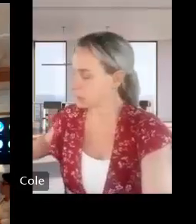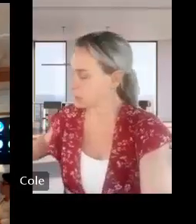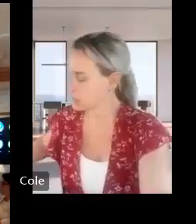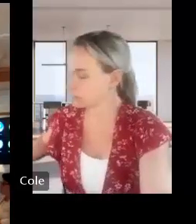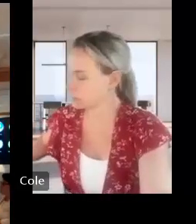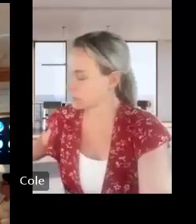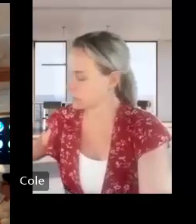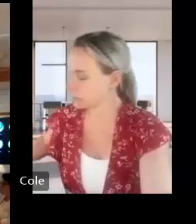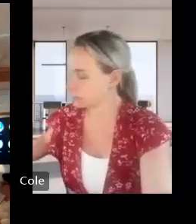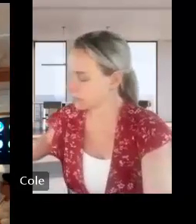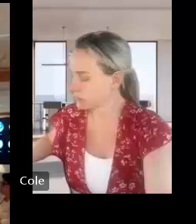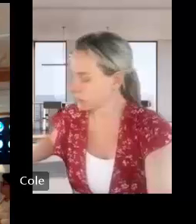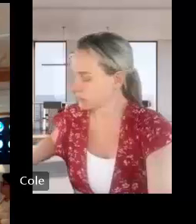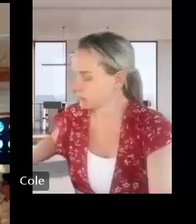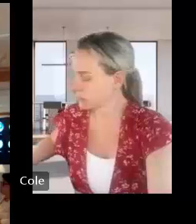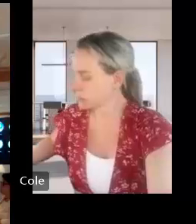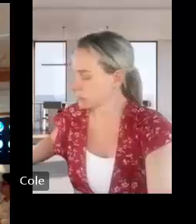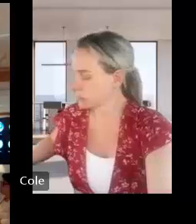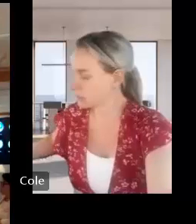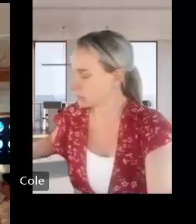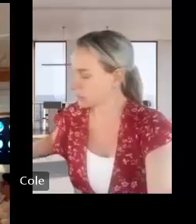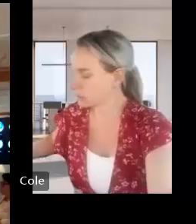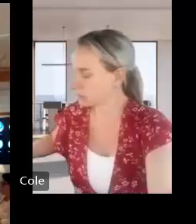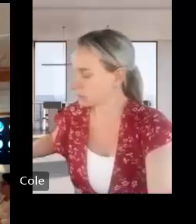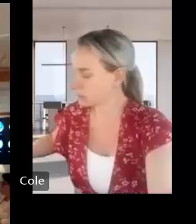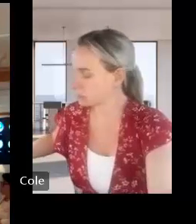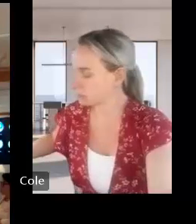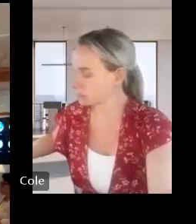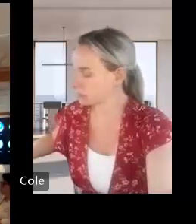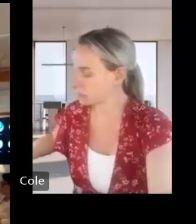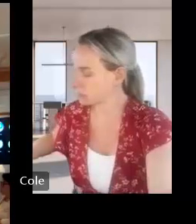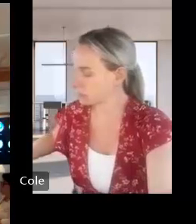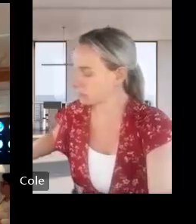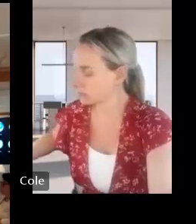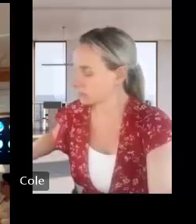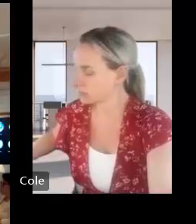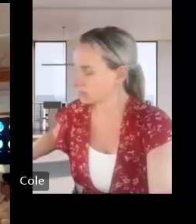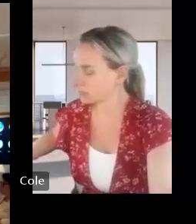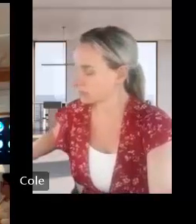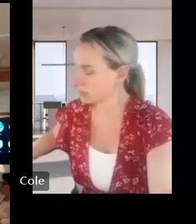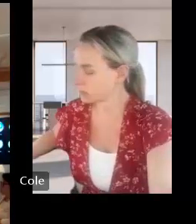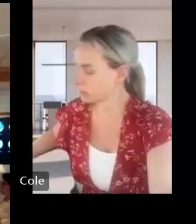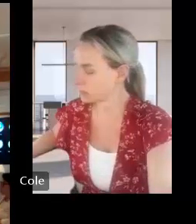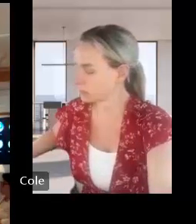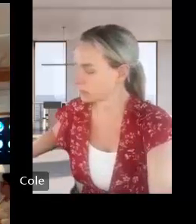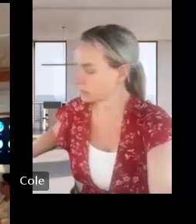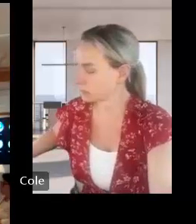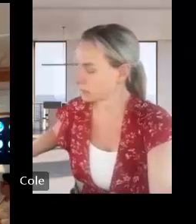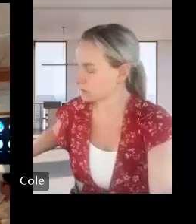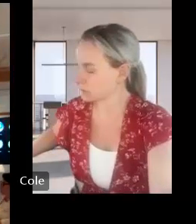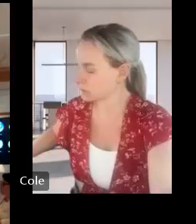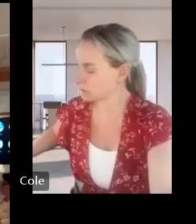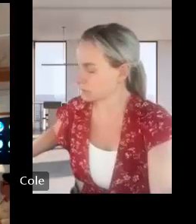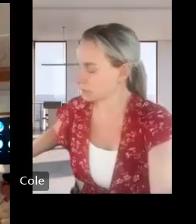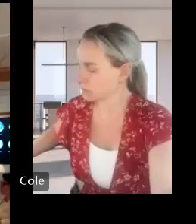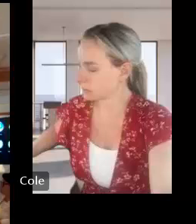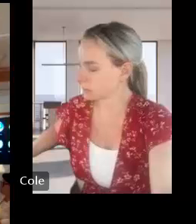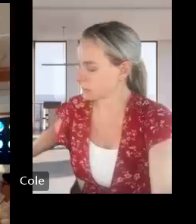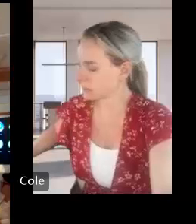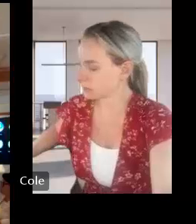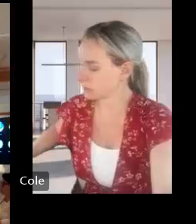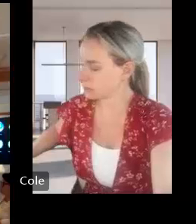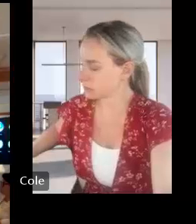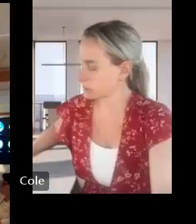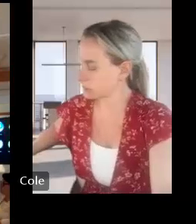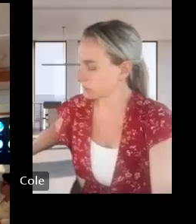So, through you, Chair O'Donnell, as I mentioned, I'm not sure if I don't have the details of the work done by the deputy